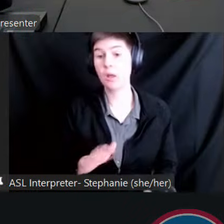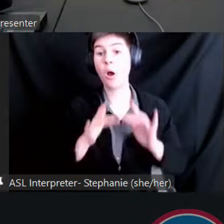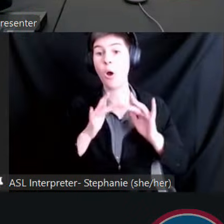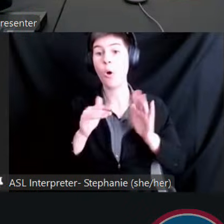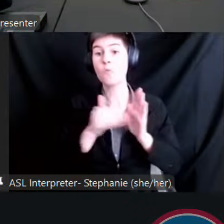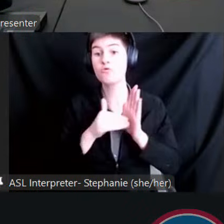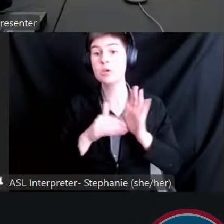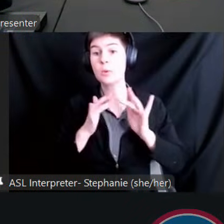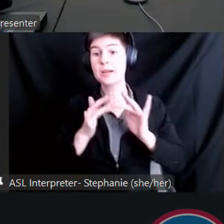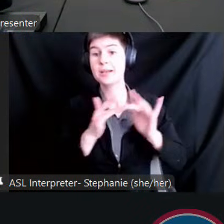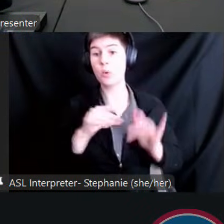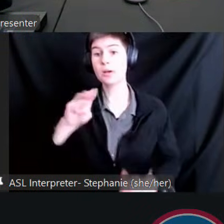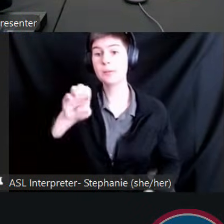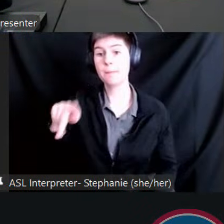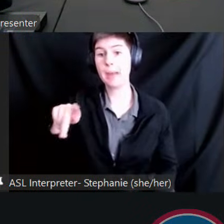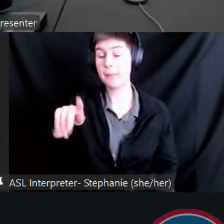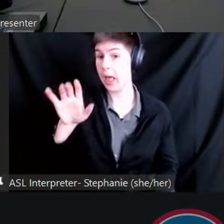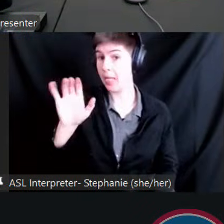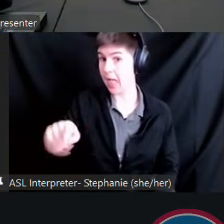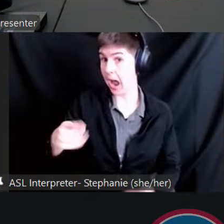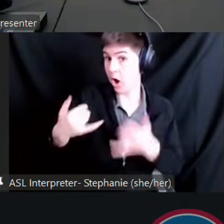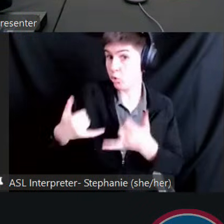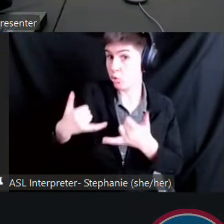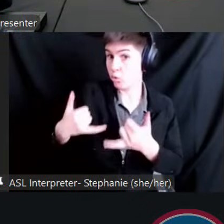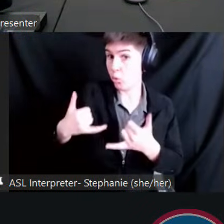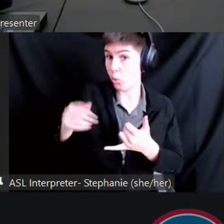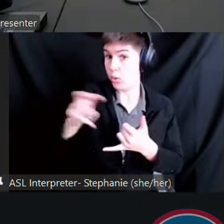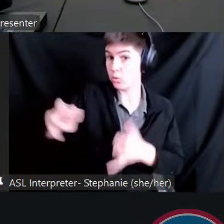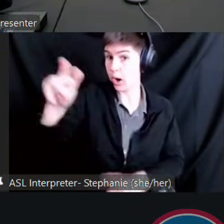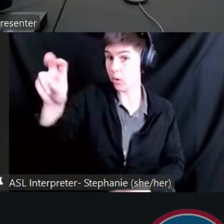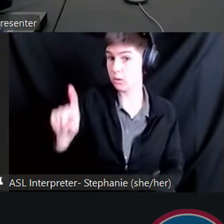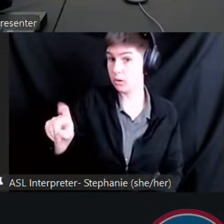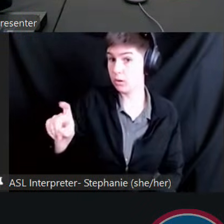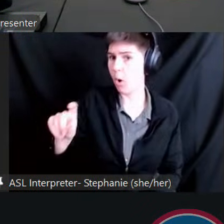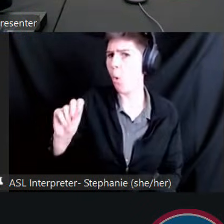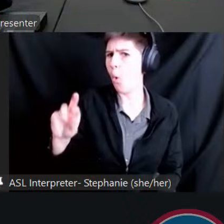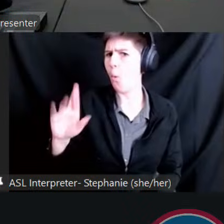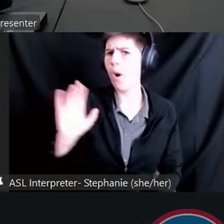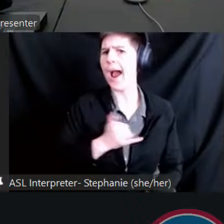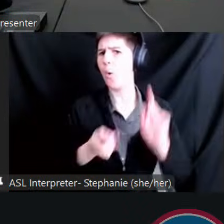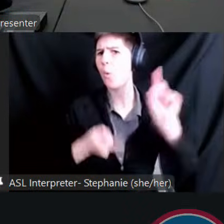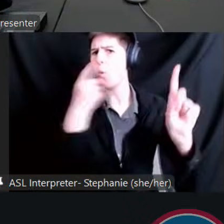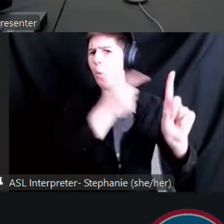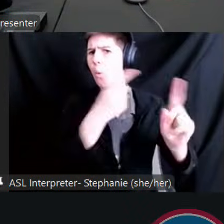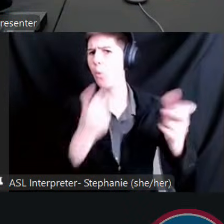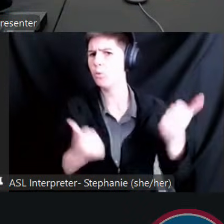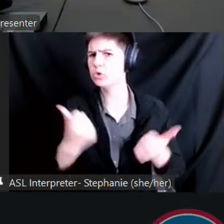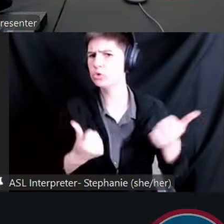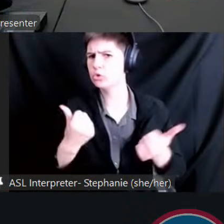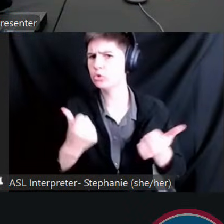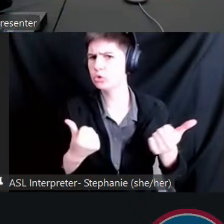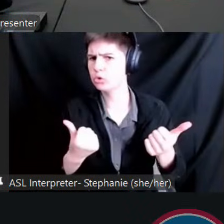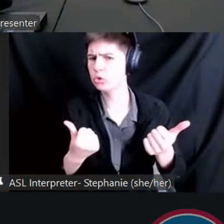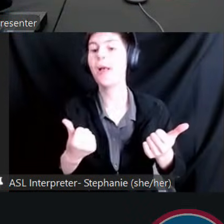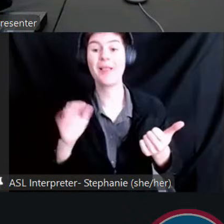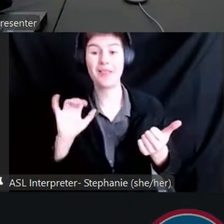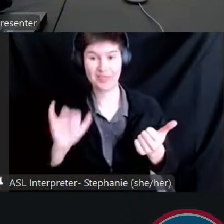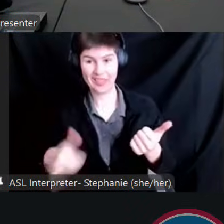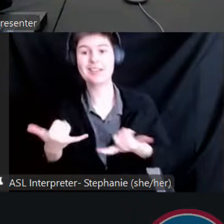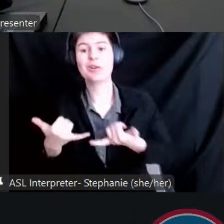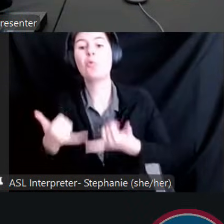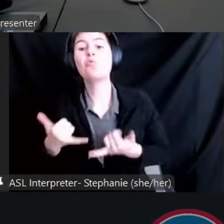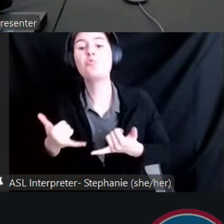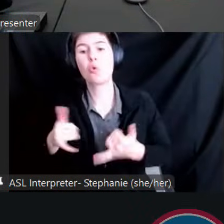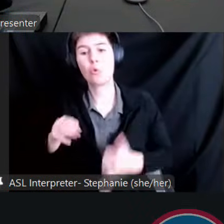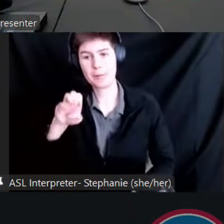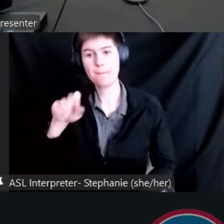that slide, was that the existing routes or is that kind of like, that's where we want to end up? That's the existing ones.